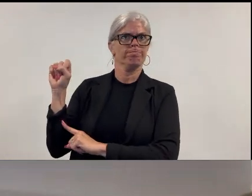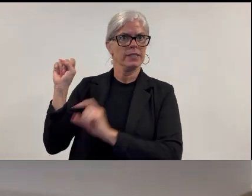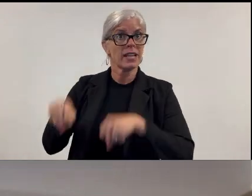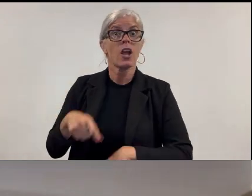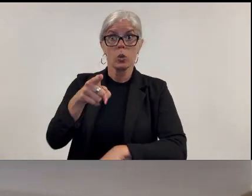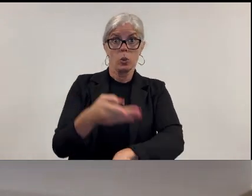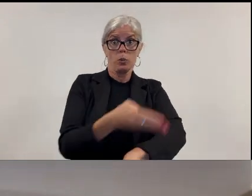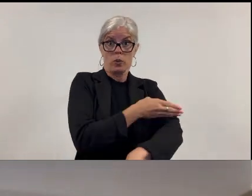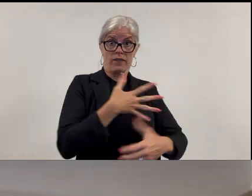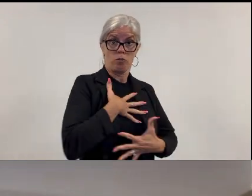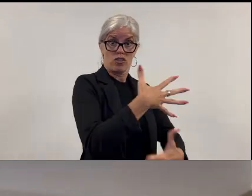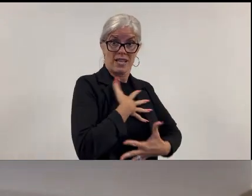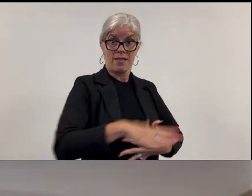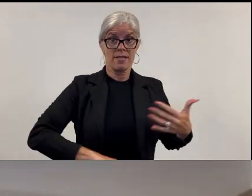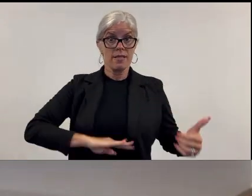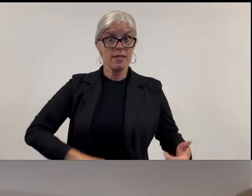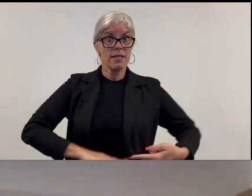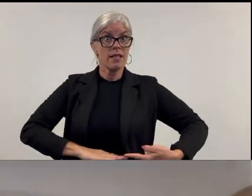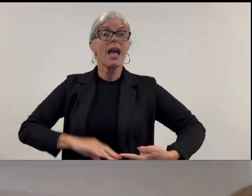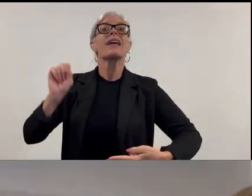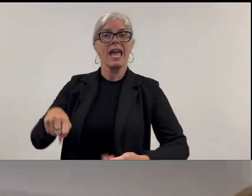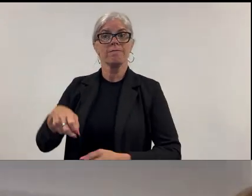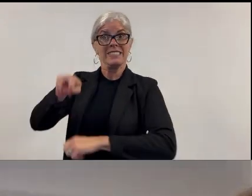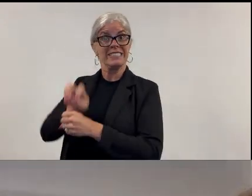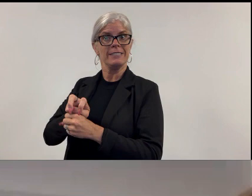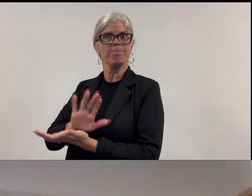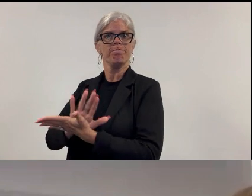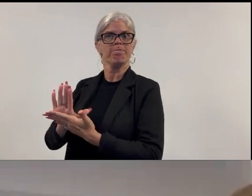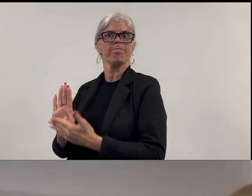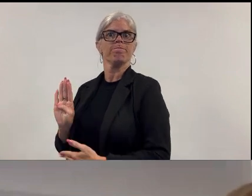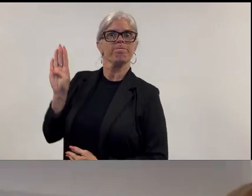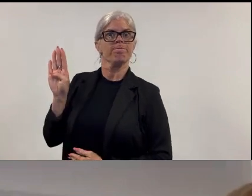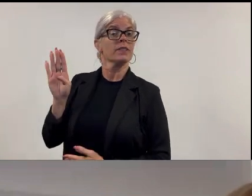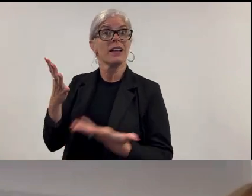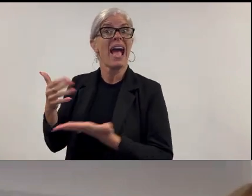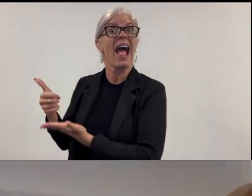So improving your diaphragm strength, it improves your